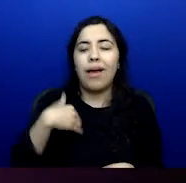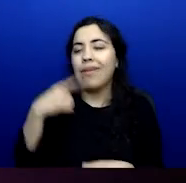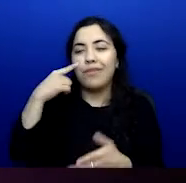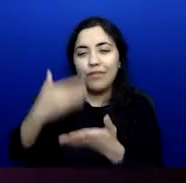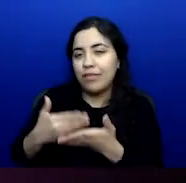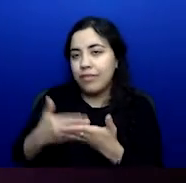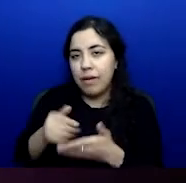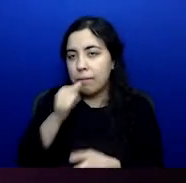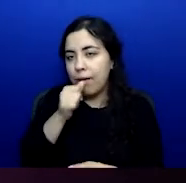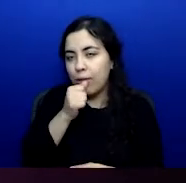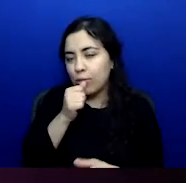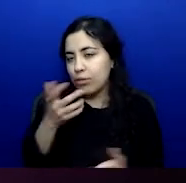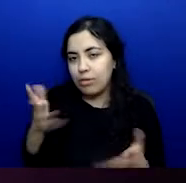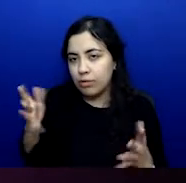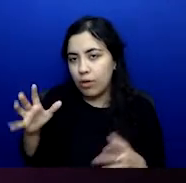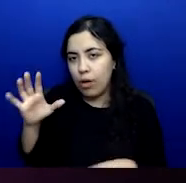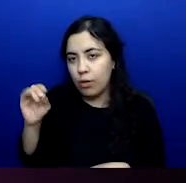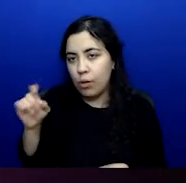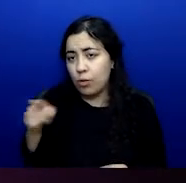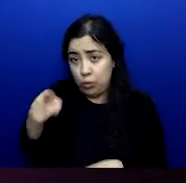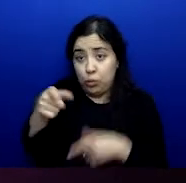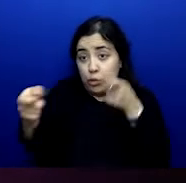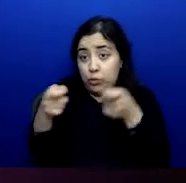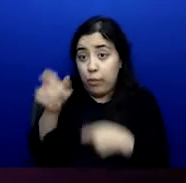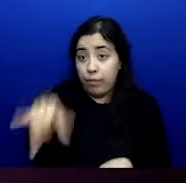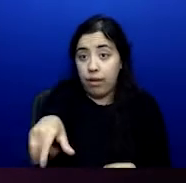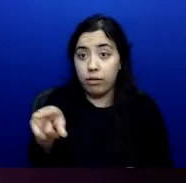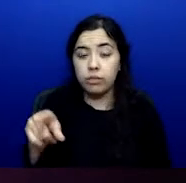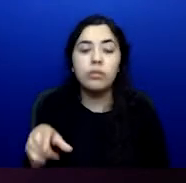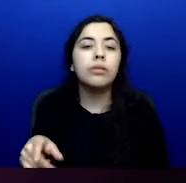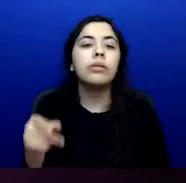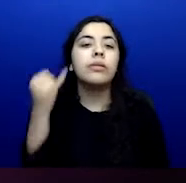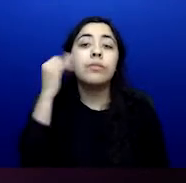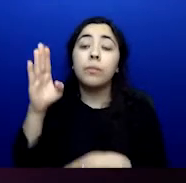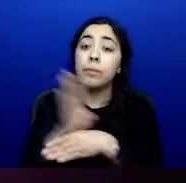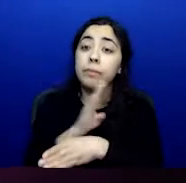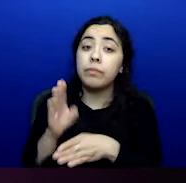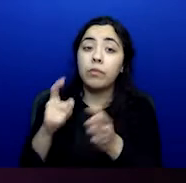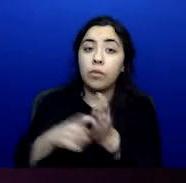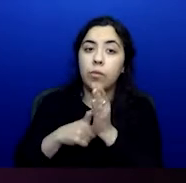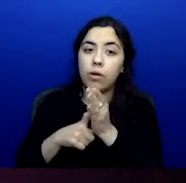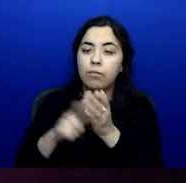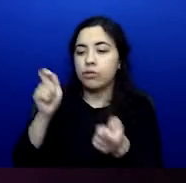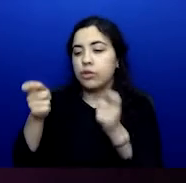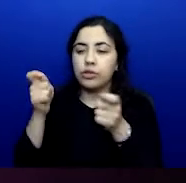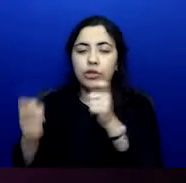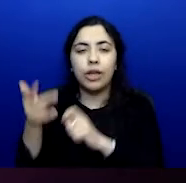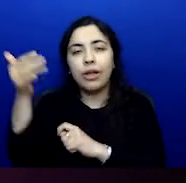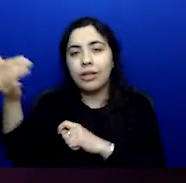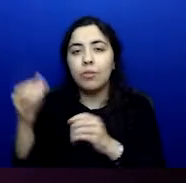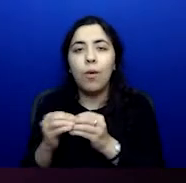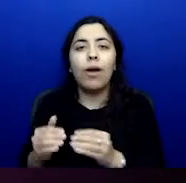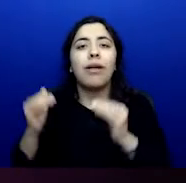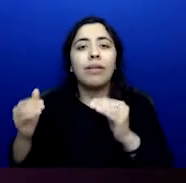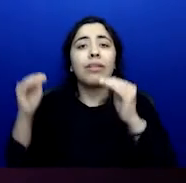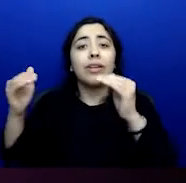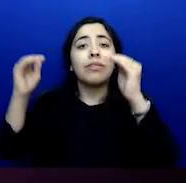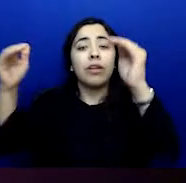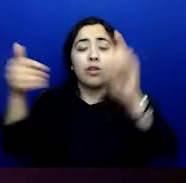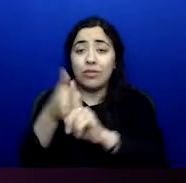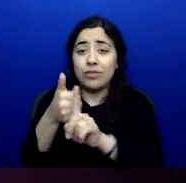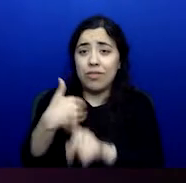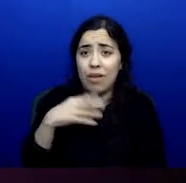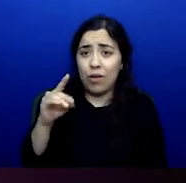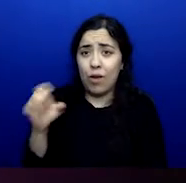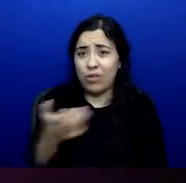password that you control. And so as your business requirements change and get more advanced, you have the code